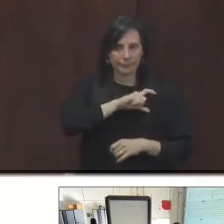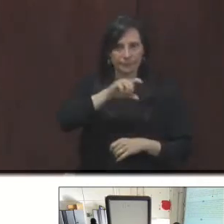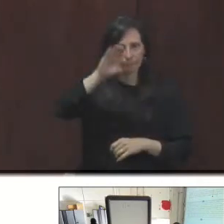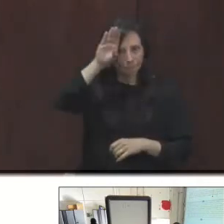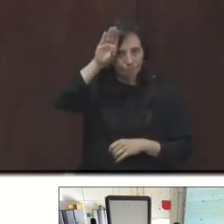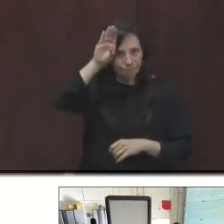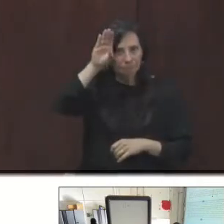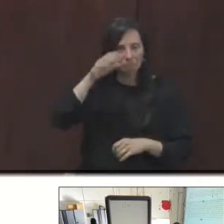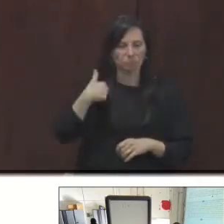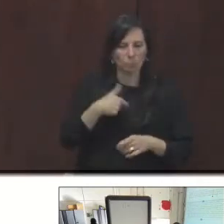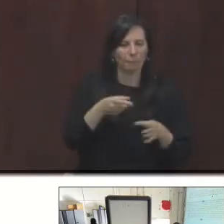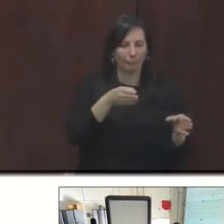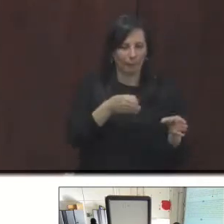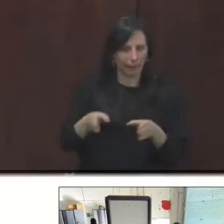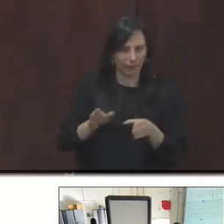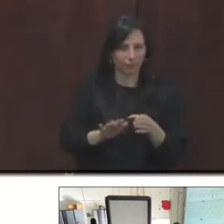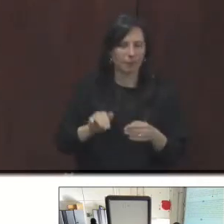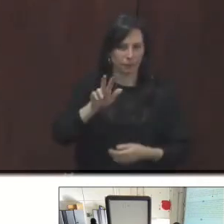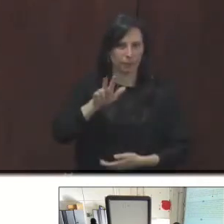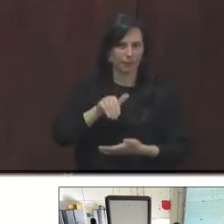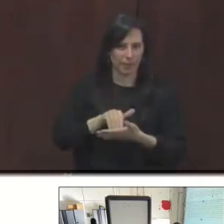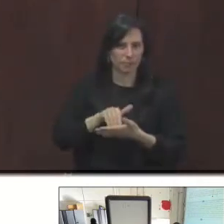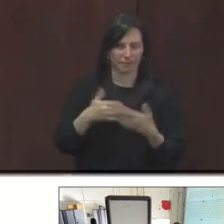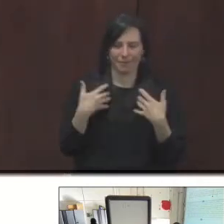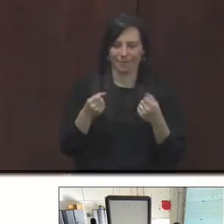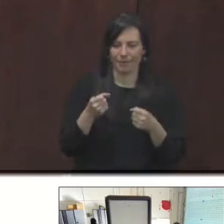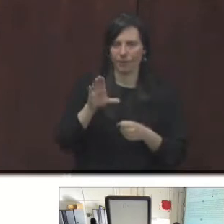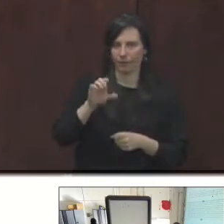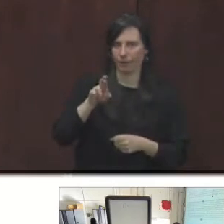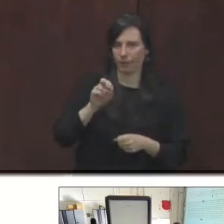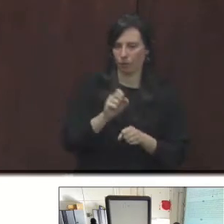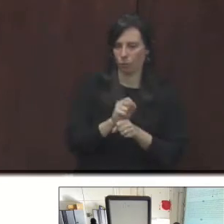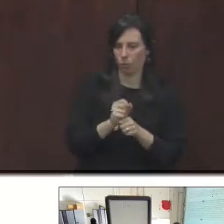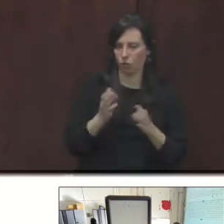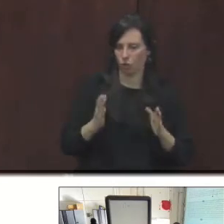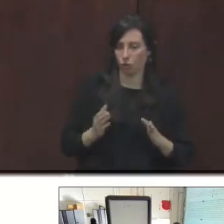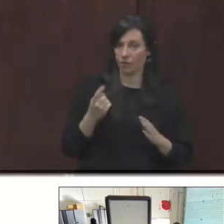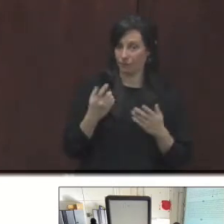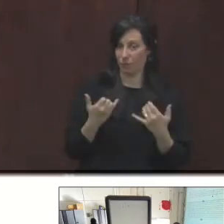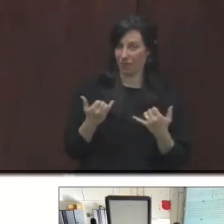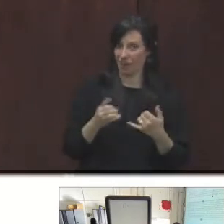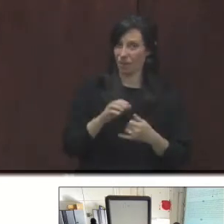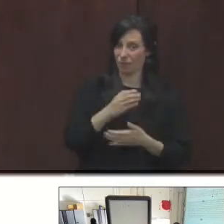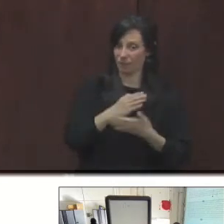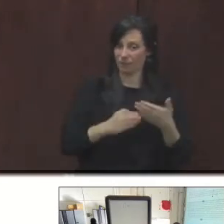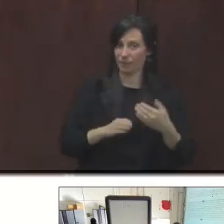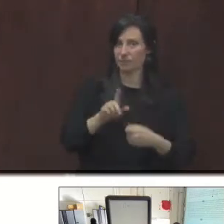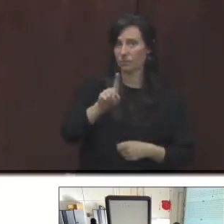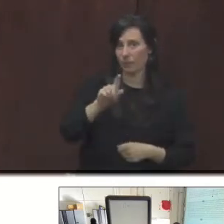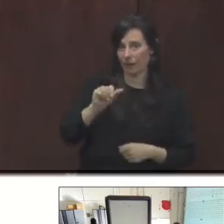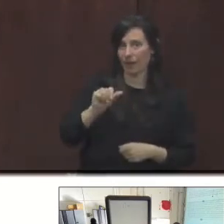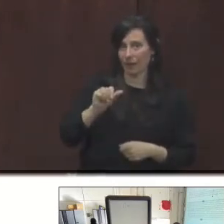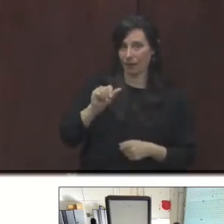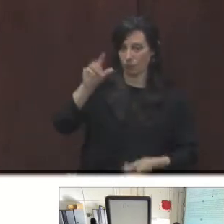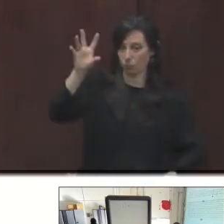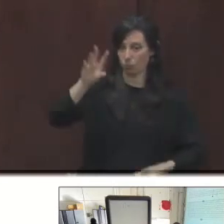planning assumption of 3,000. So while we were in the state in phase 1A, our total allotment